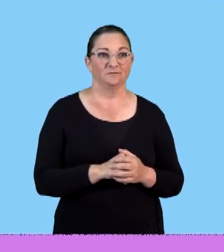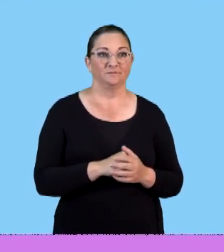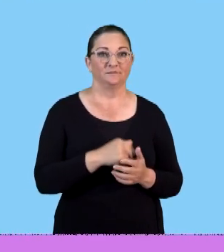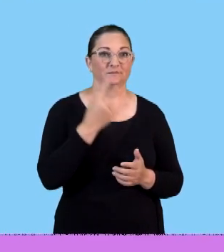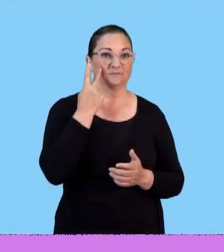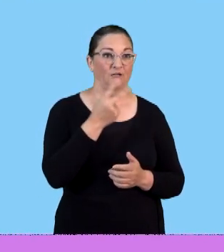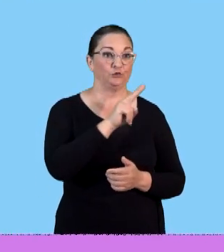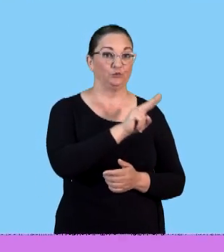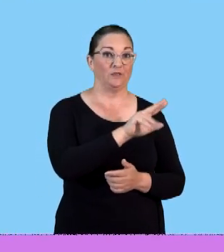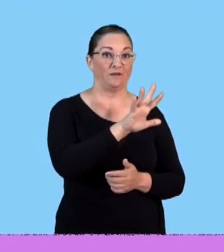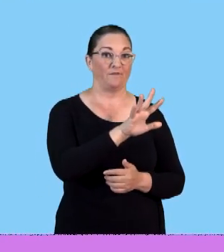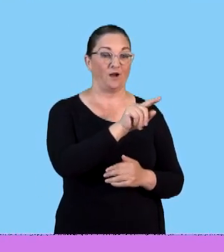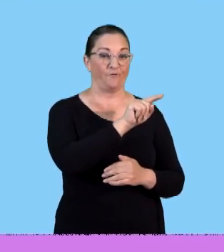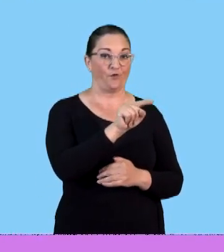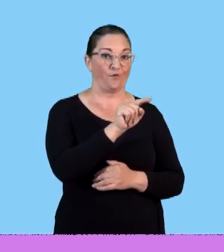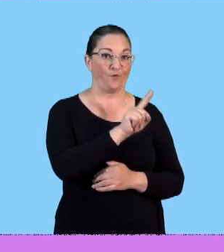I will take